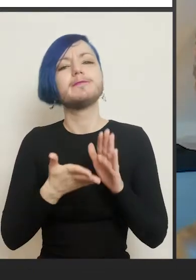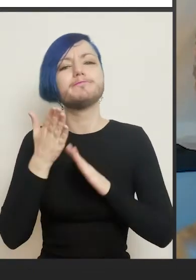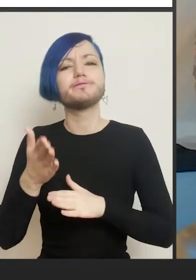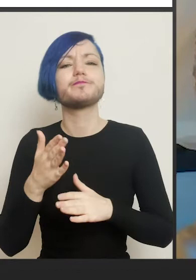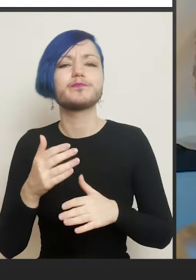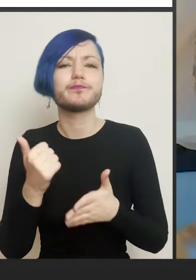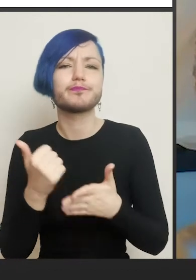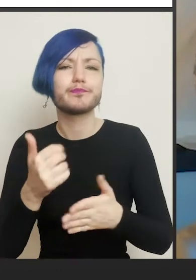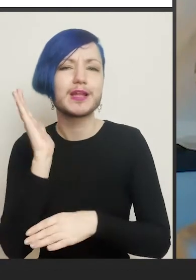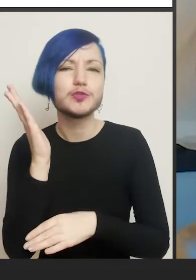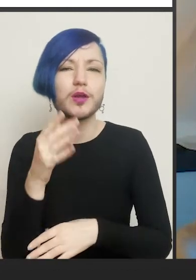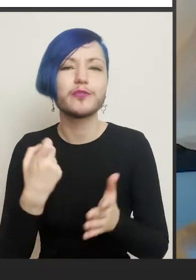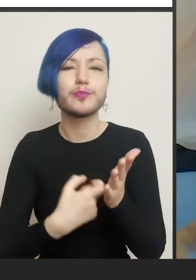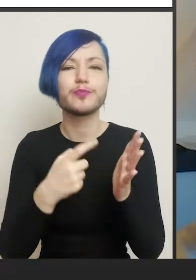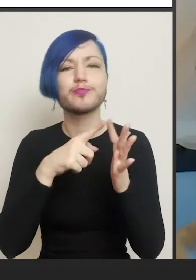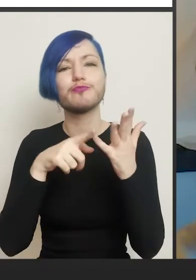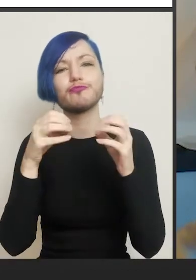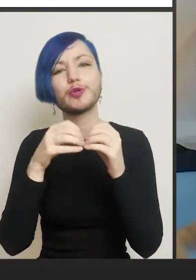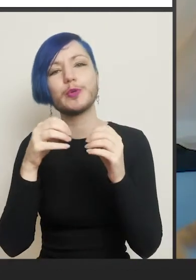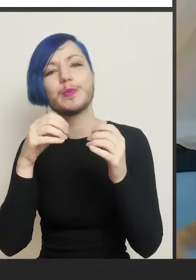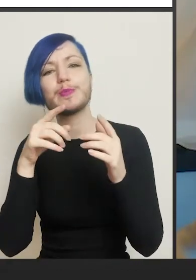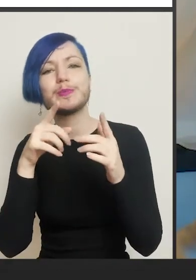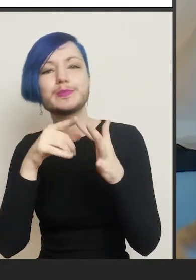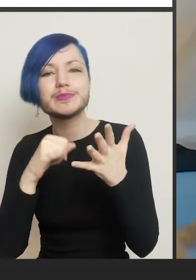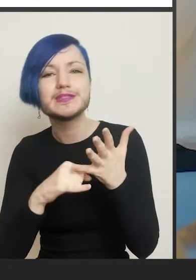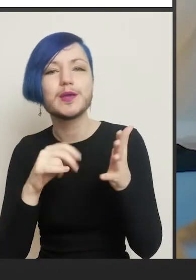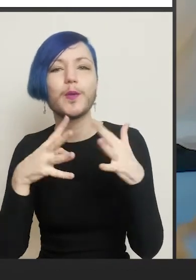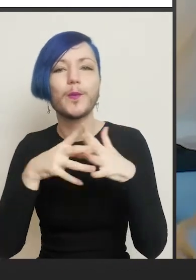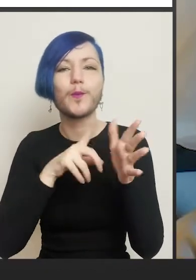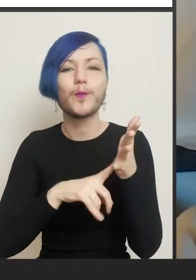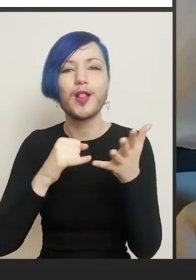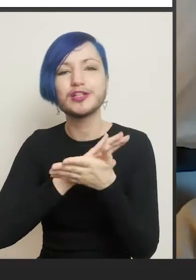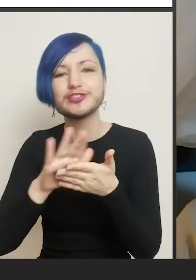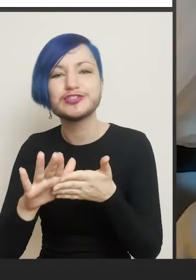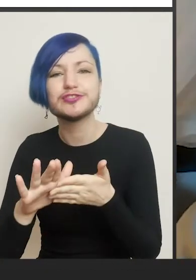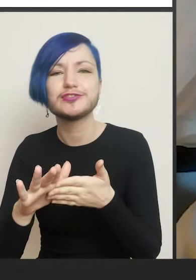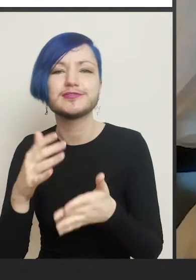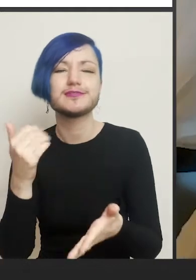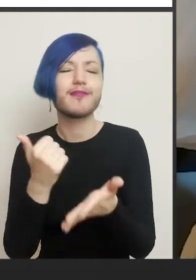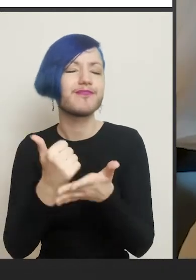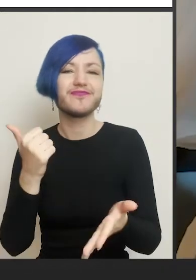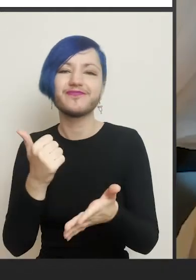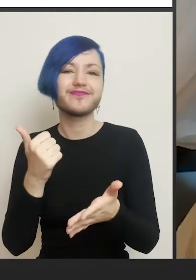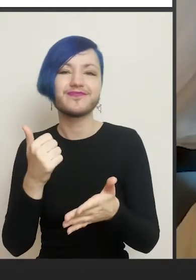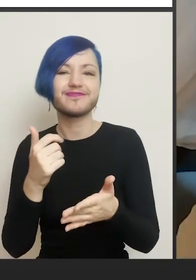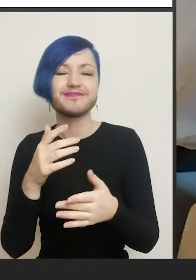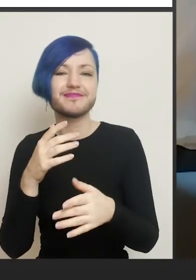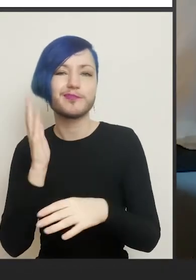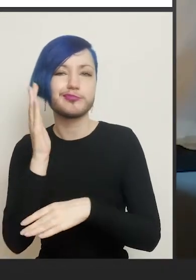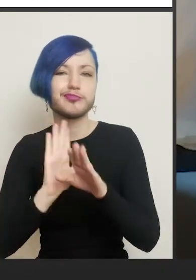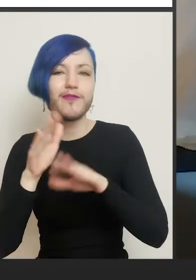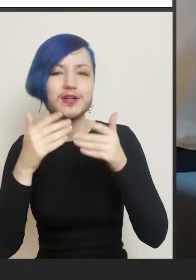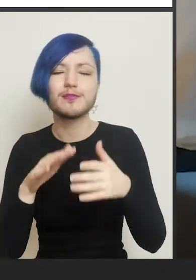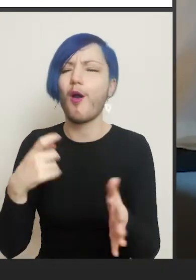Rubes Walsh, who talks about autism a lot. Is incredible. Blew my mind. But one of the things